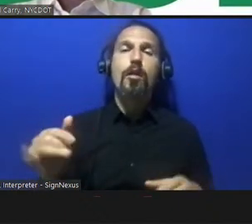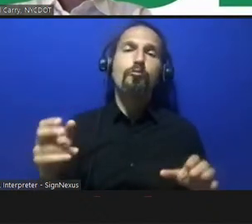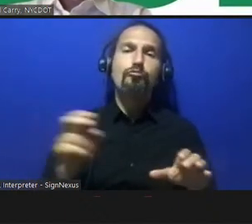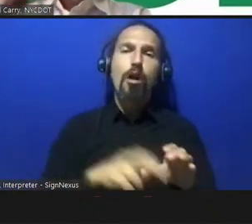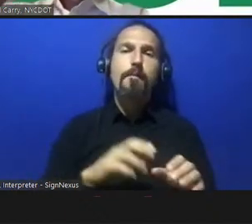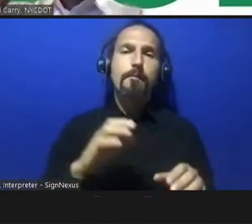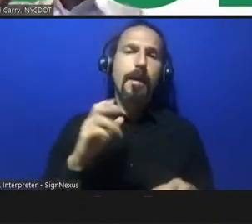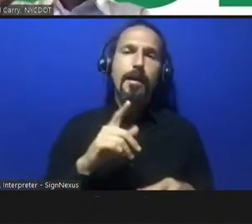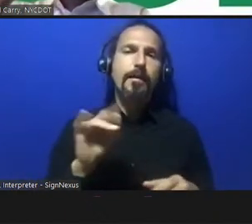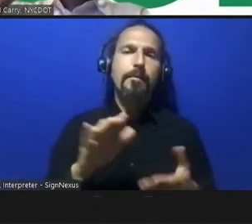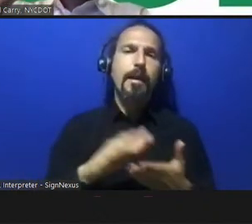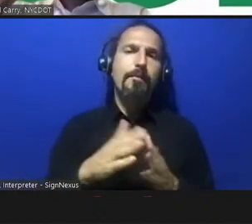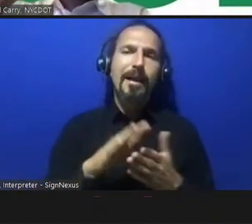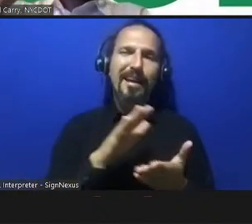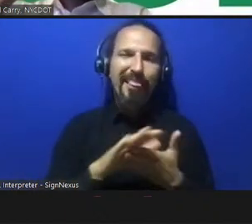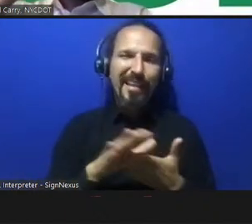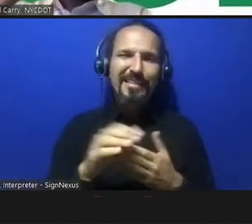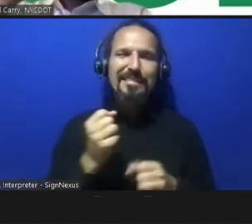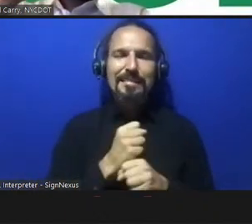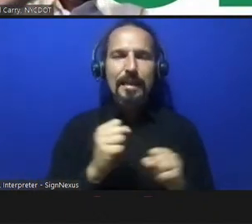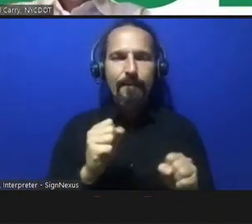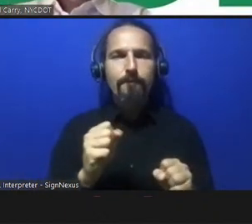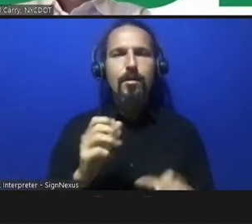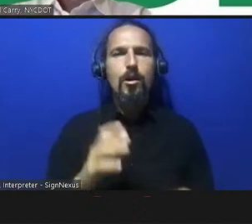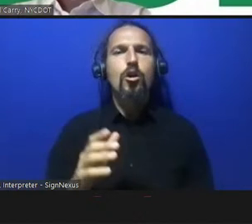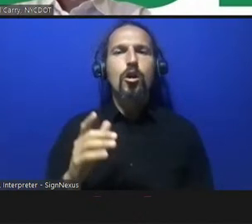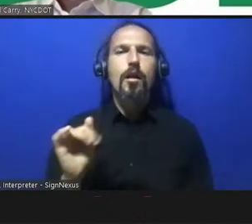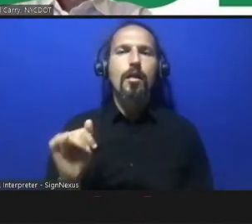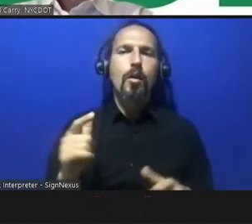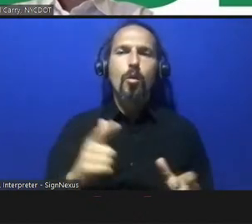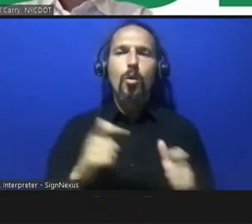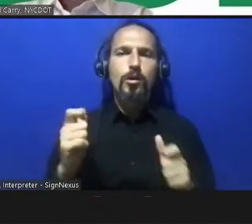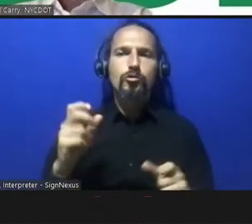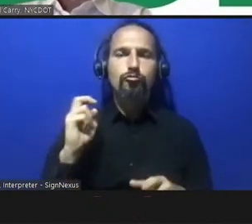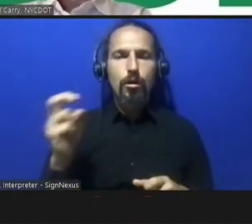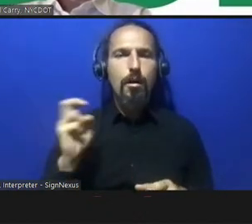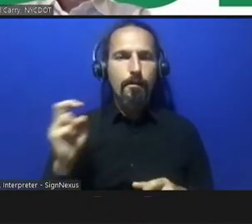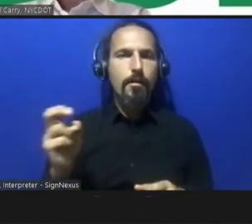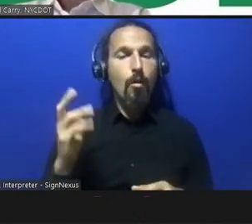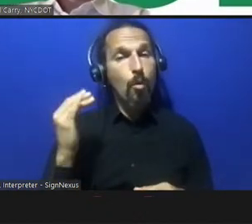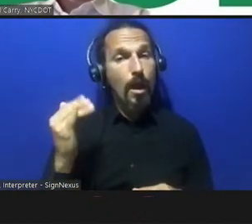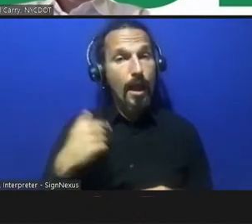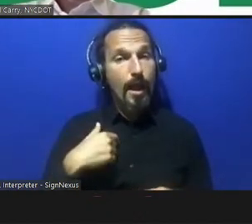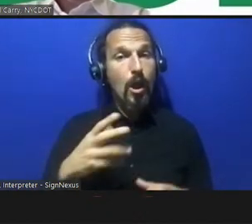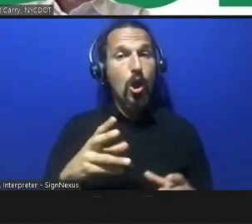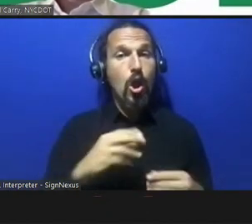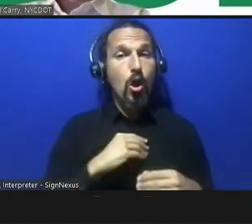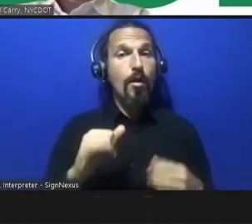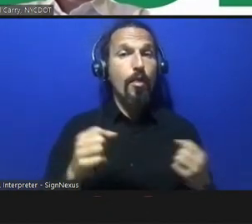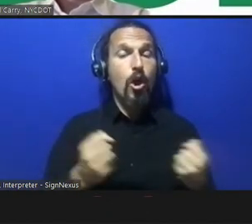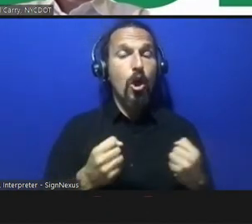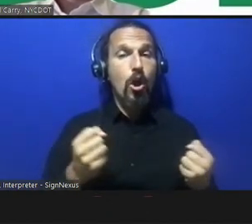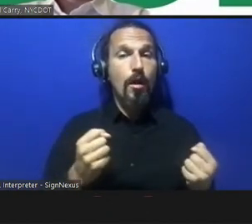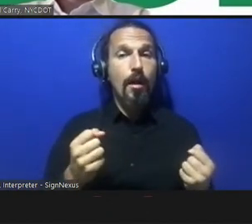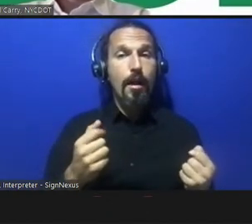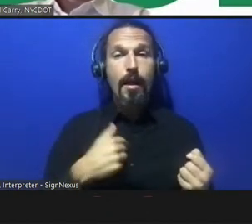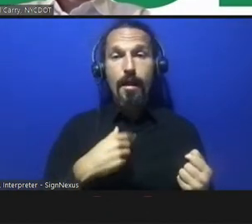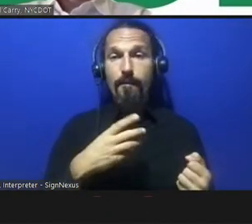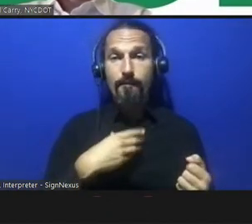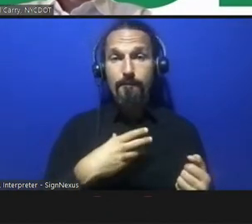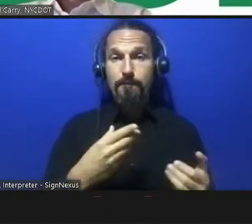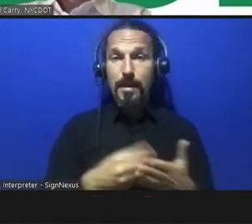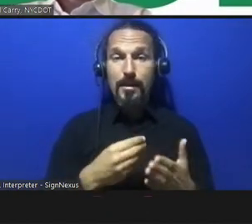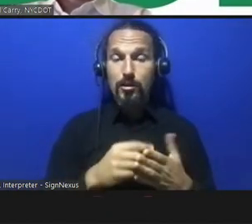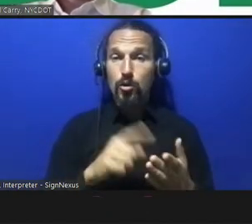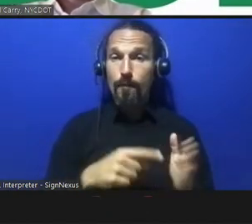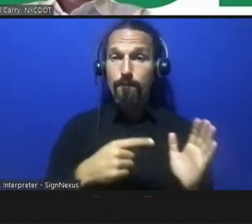making it cleaner safer and a quicker way to travel you know another reason why like i start owning a car now it's not because i have money to afford it